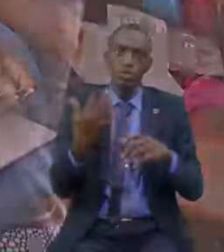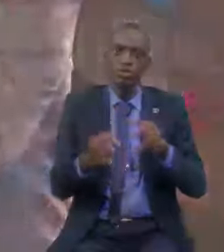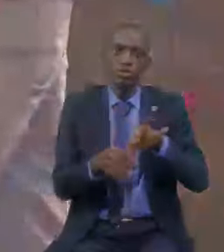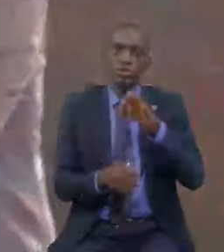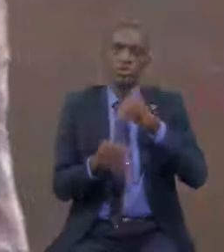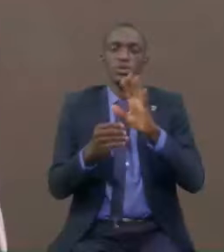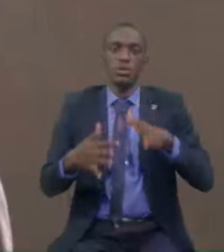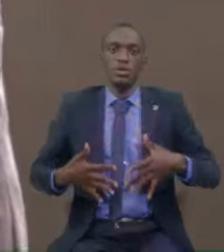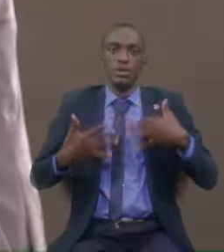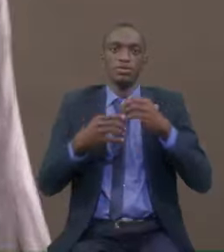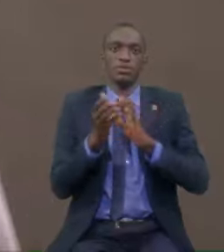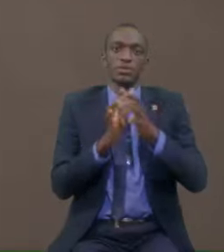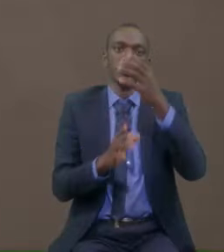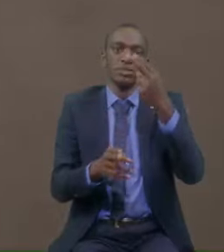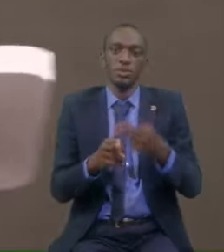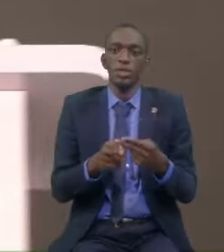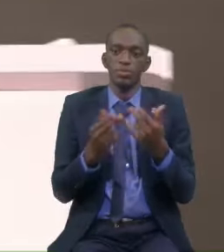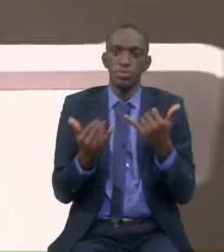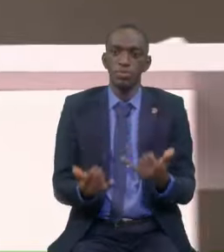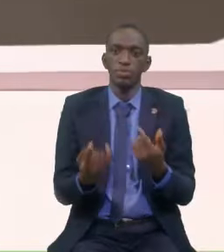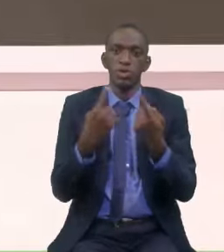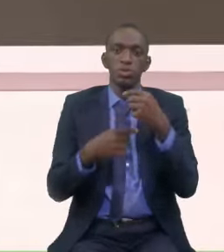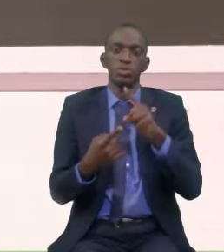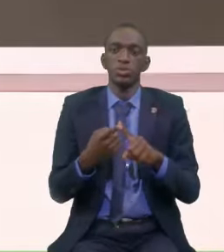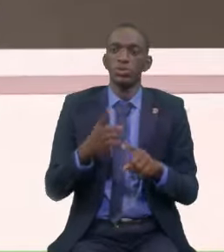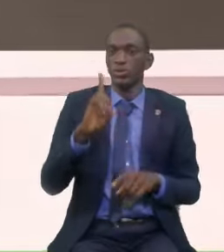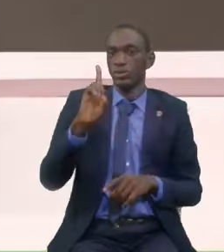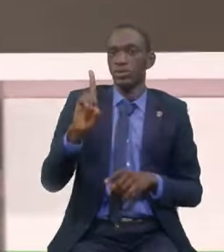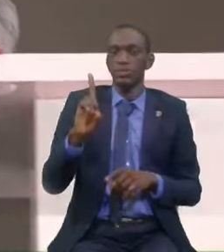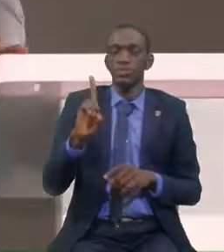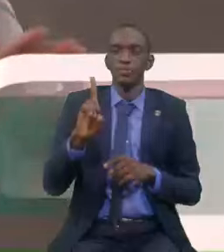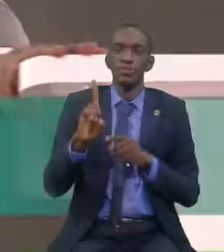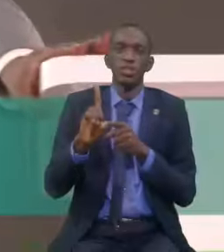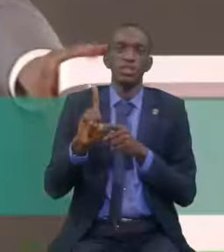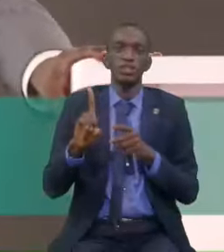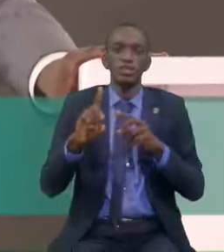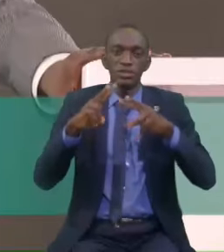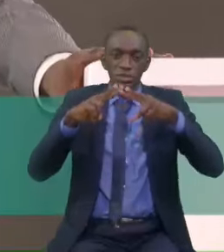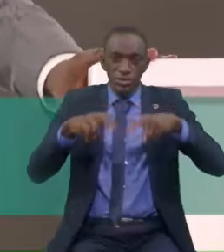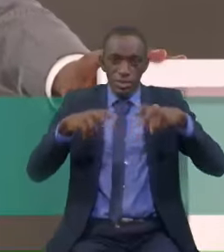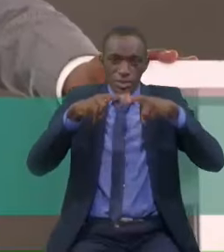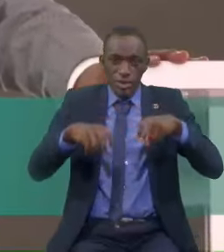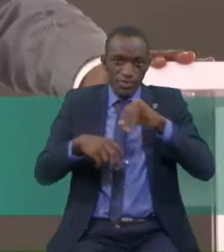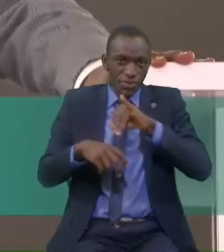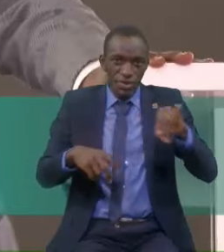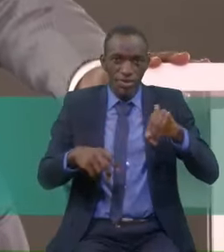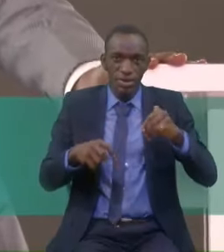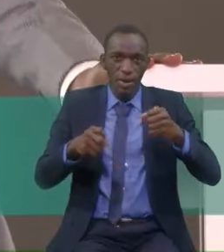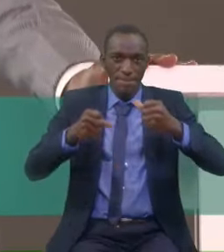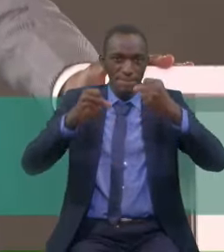and this is the discerning Spirit, the dynamic Spirit, and